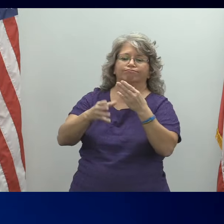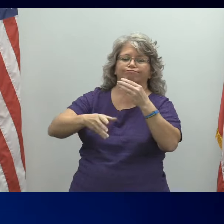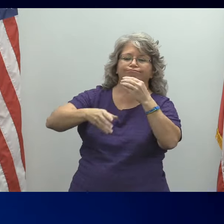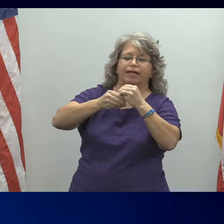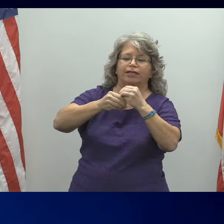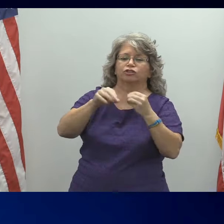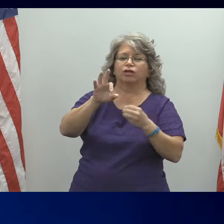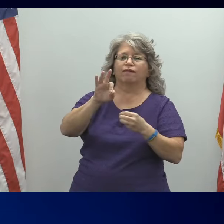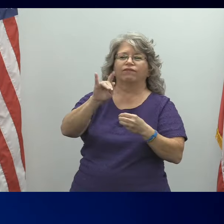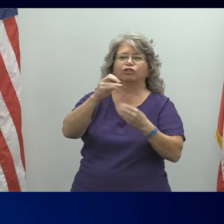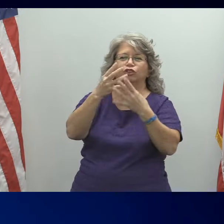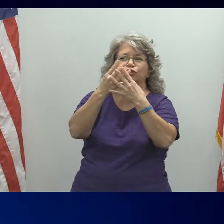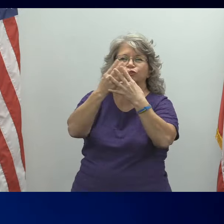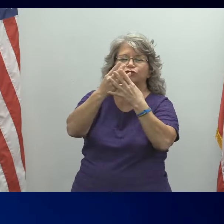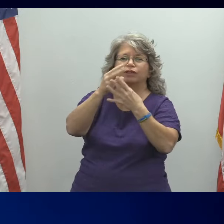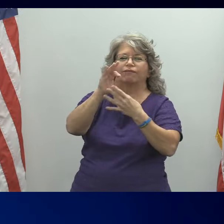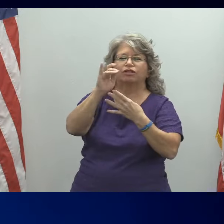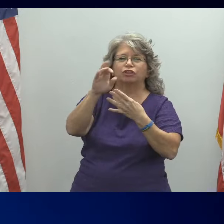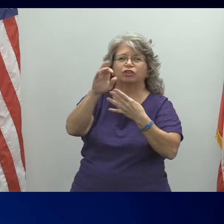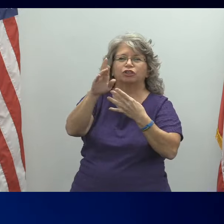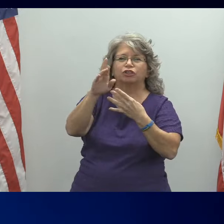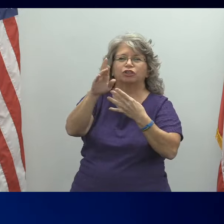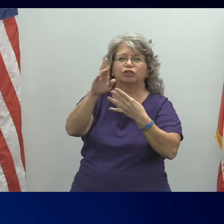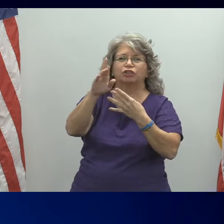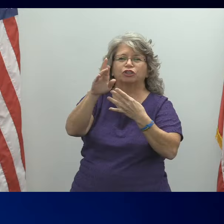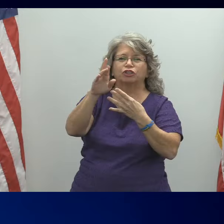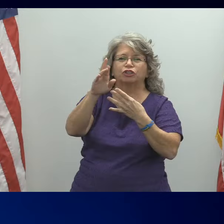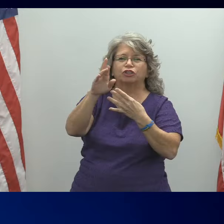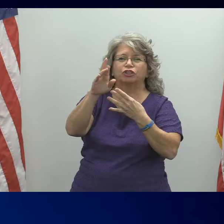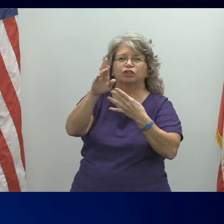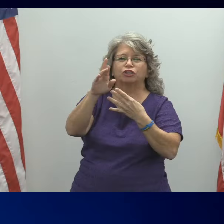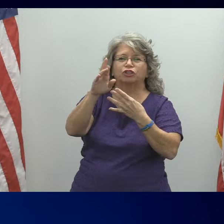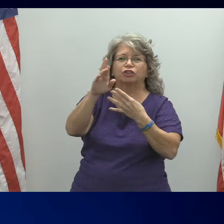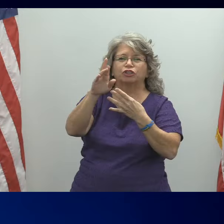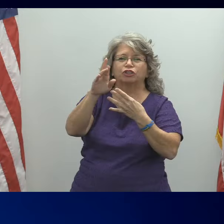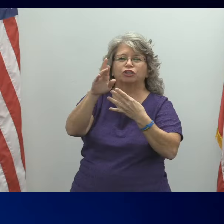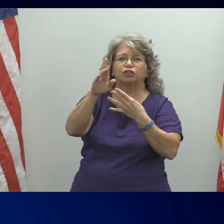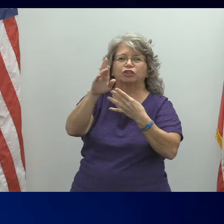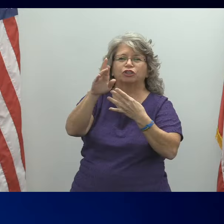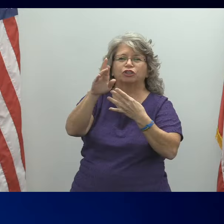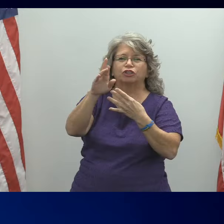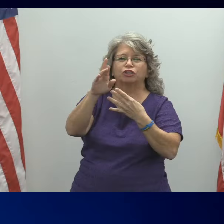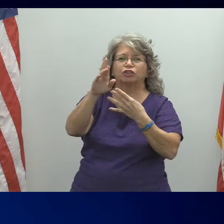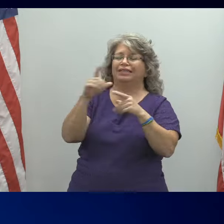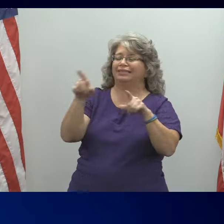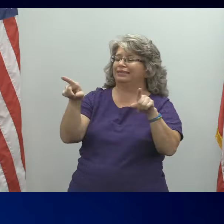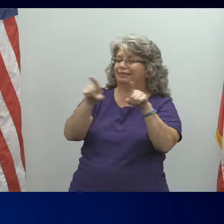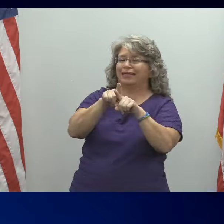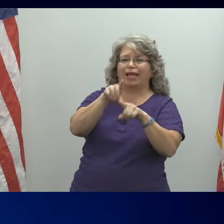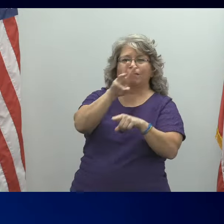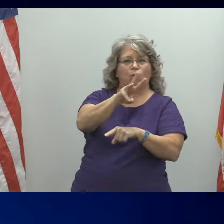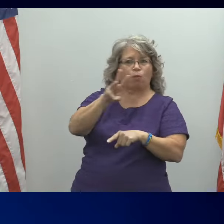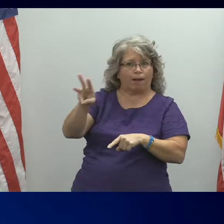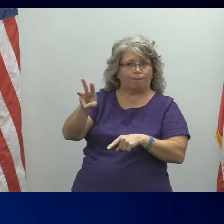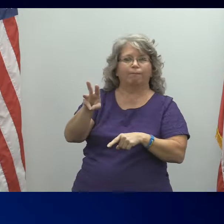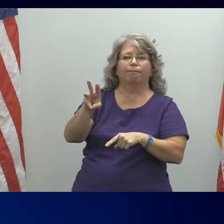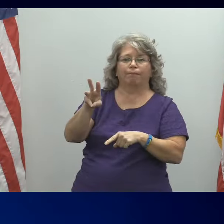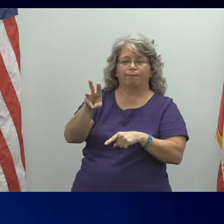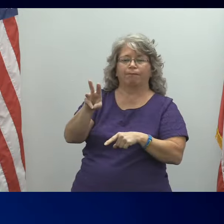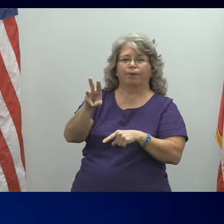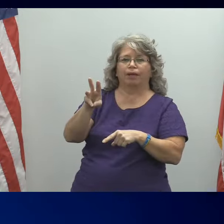to filter the majority of the particulates of the virus. And again, it's going to be the same website. So we have